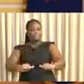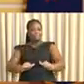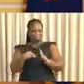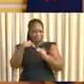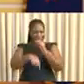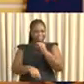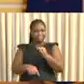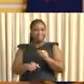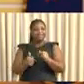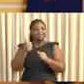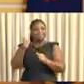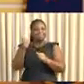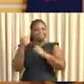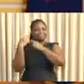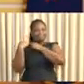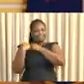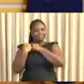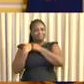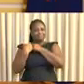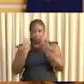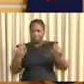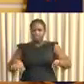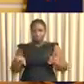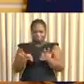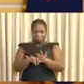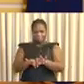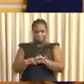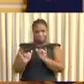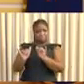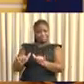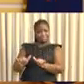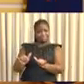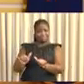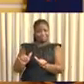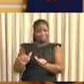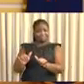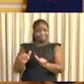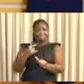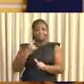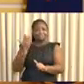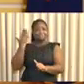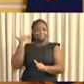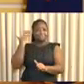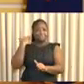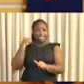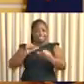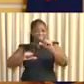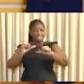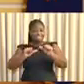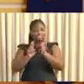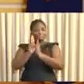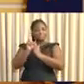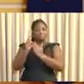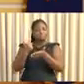our self-reliance. It is important to state at the very outset, the scientists at the University of